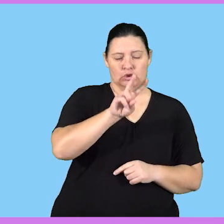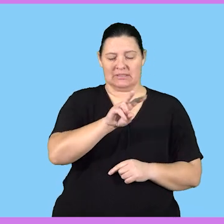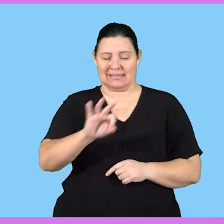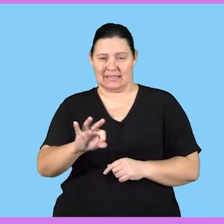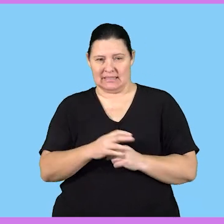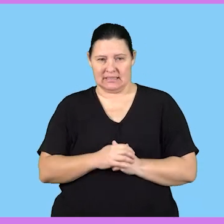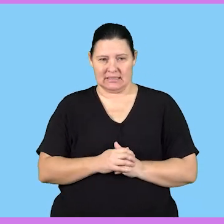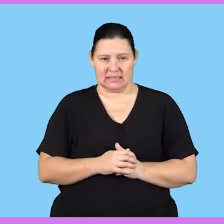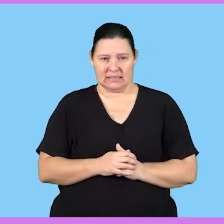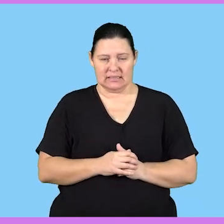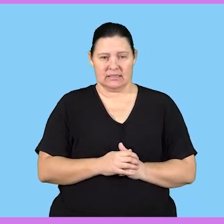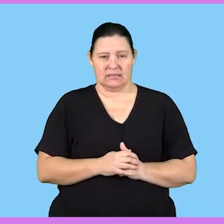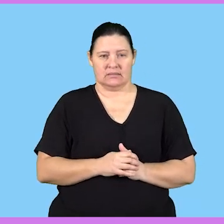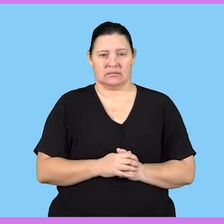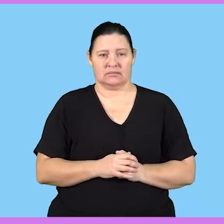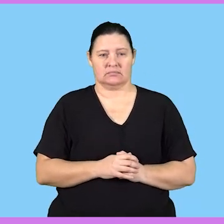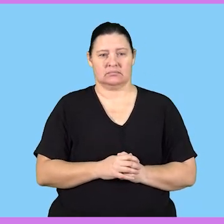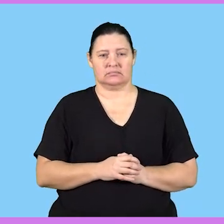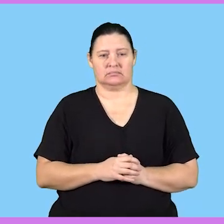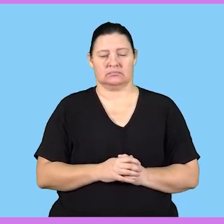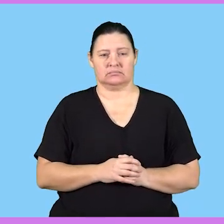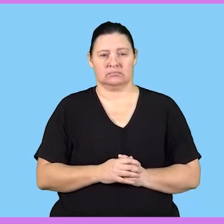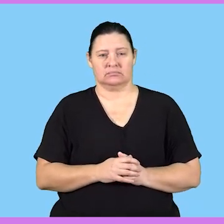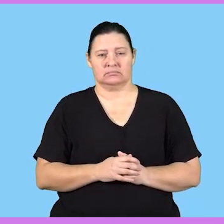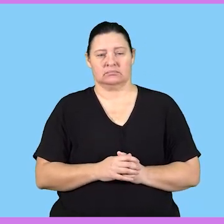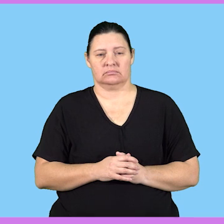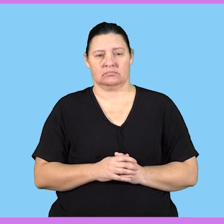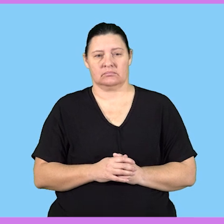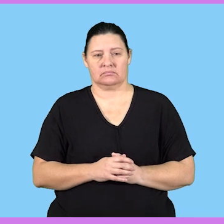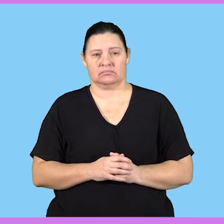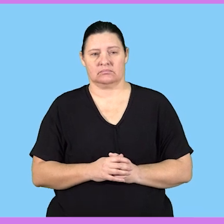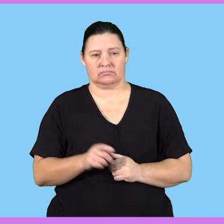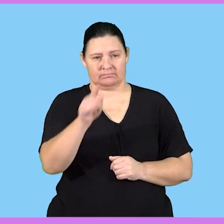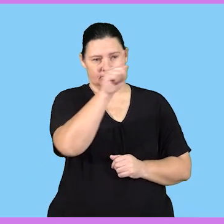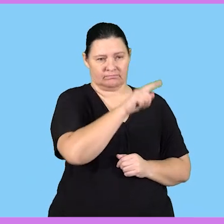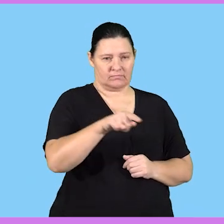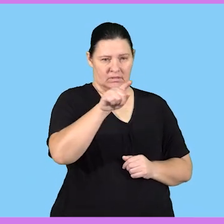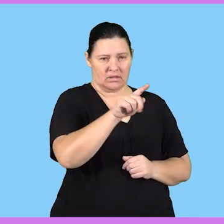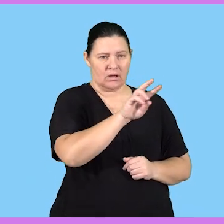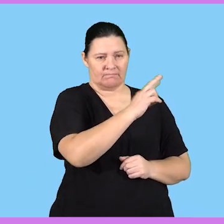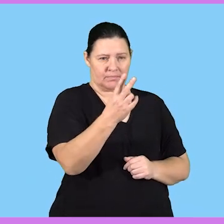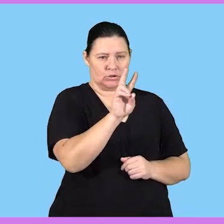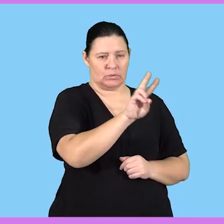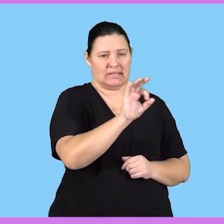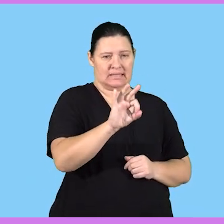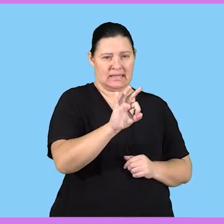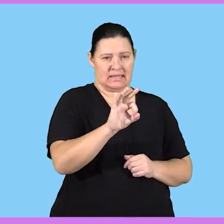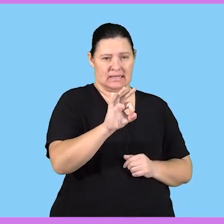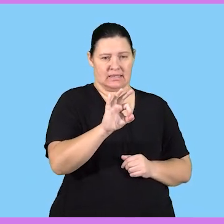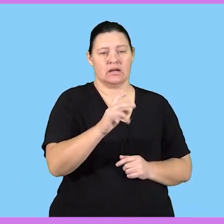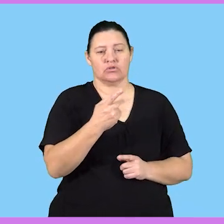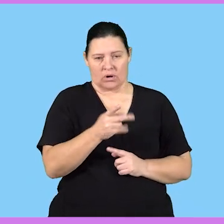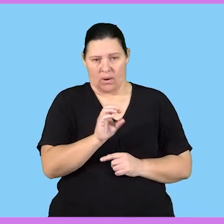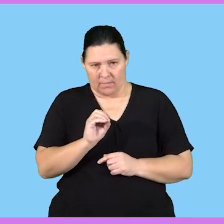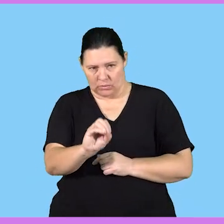multiply by degrees Celsius. So you can see here, the formula is asking of us degrees Celsius. So I go to my question, it says convert 23